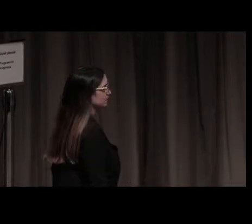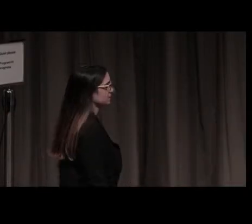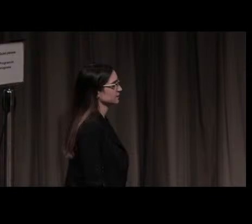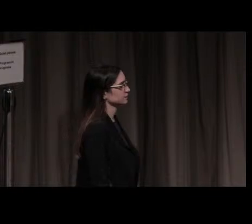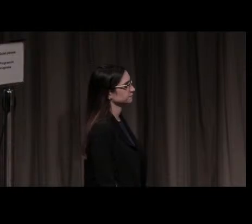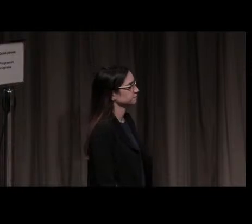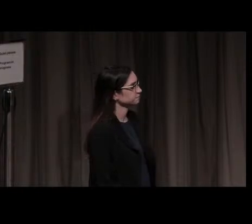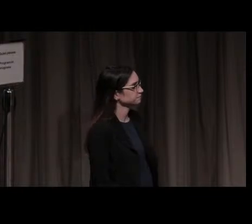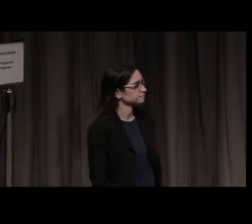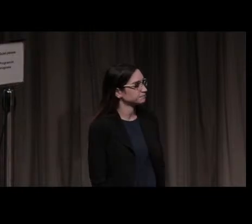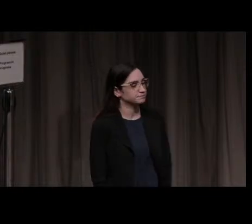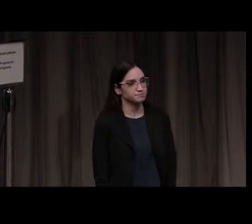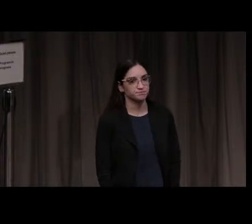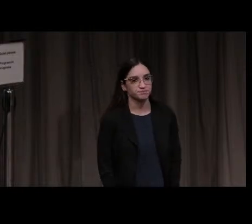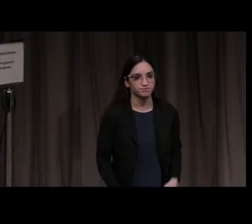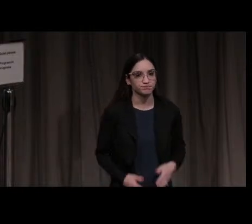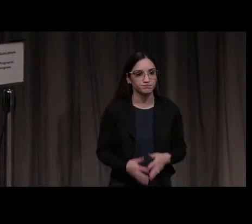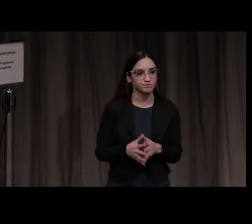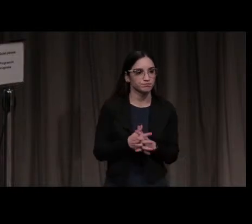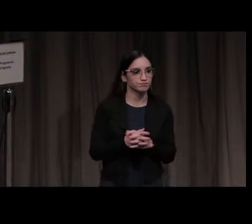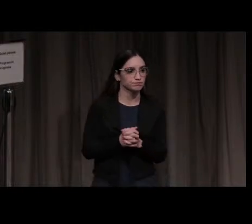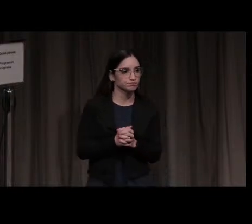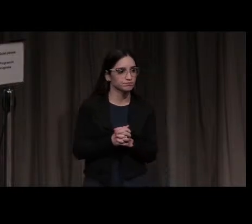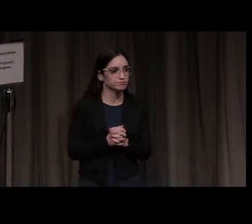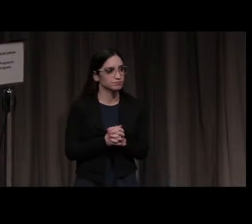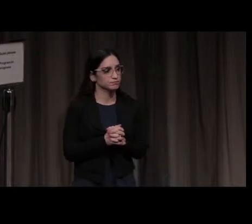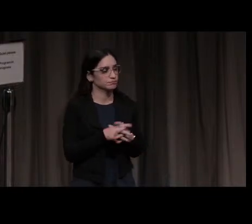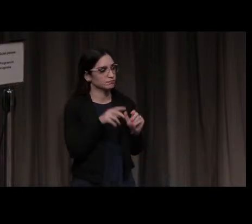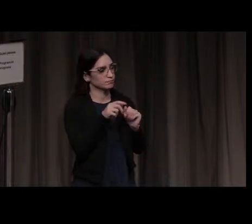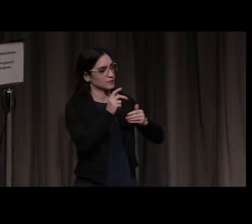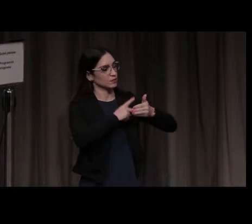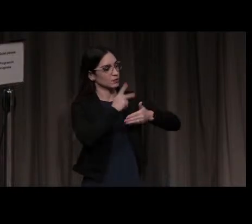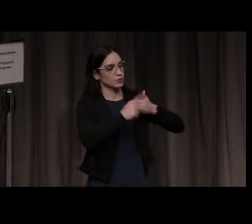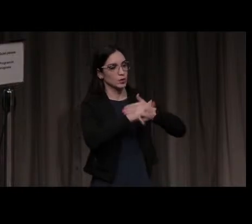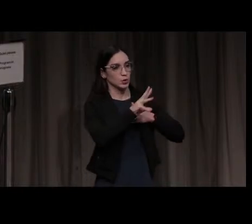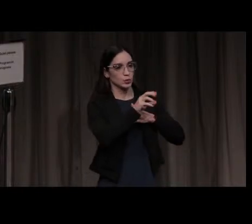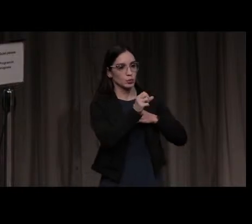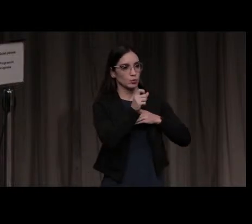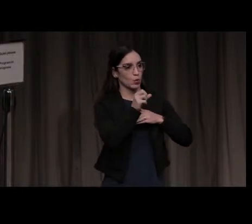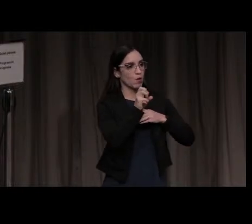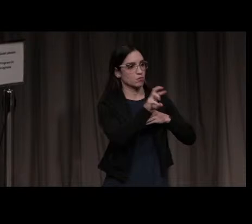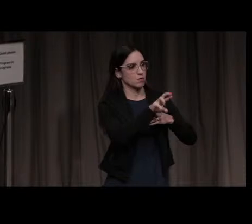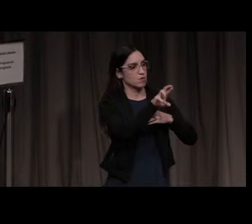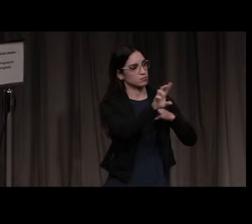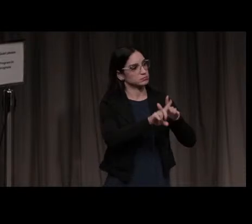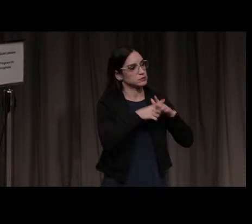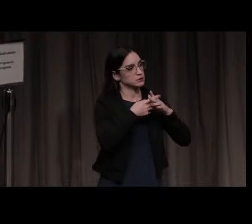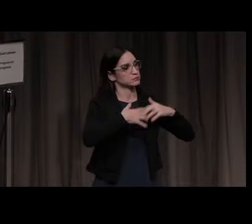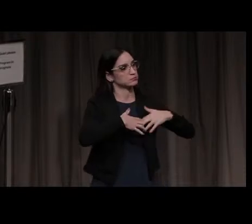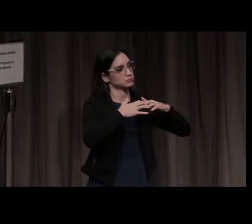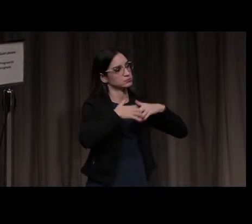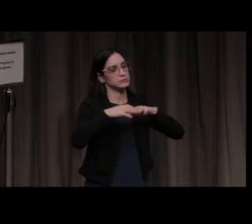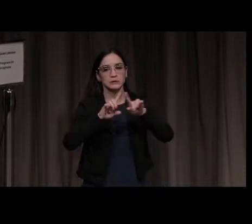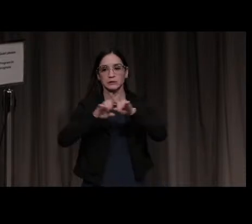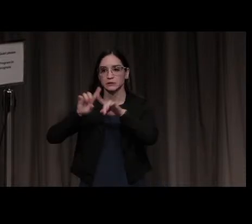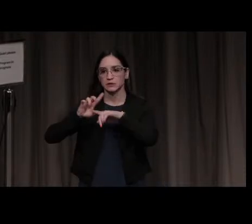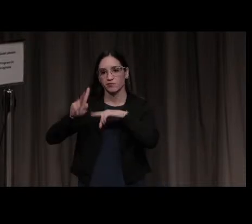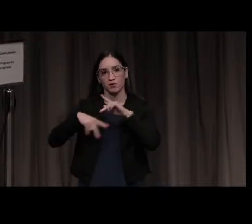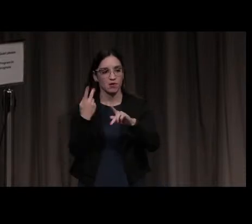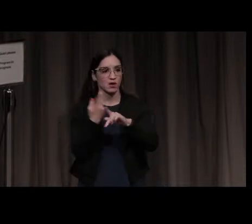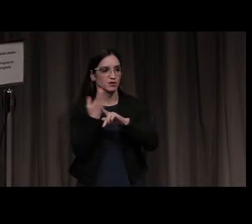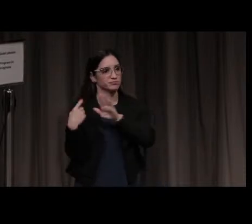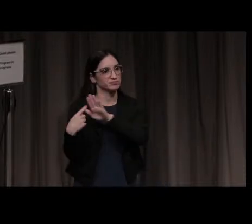American artists and curators. So after reading that, it made me think a lot about how, we can implement